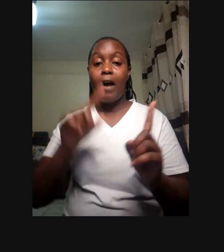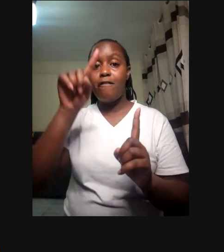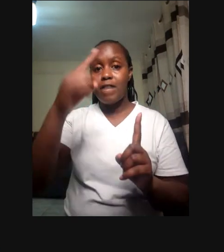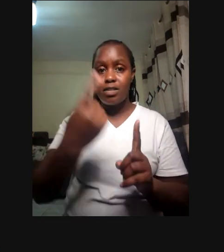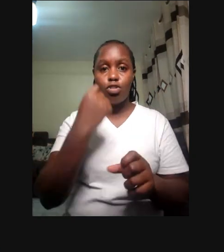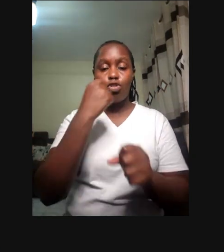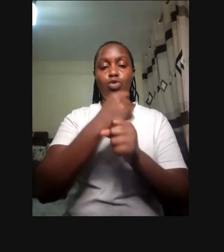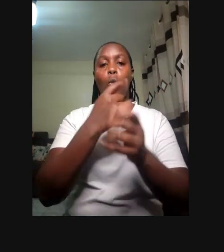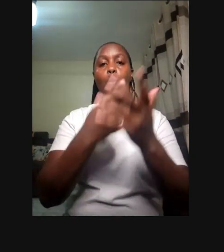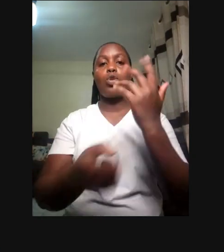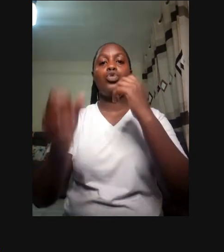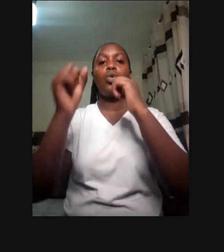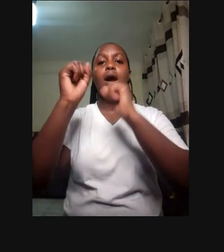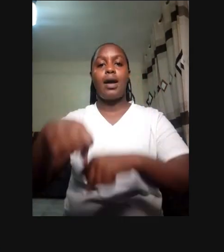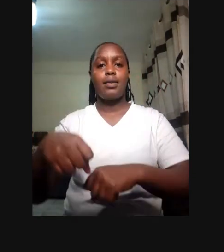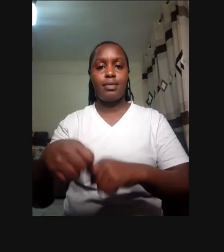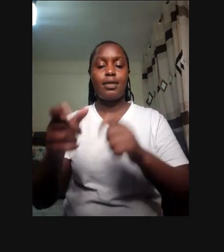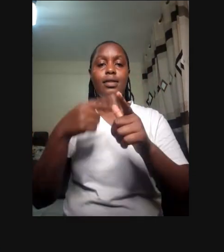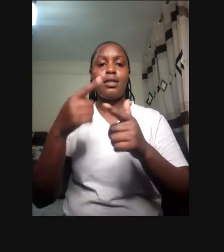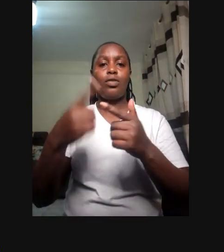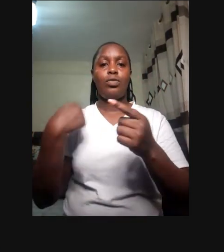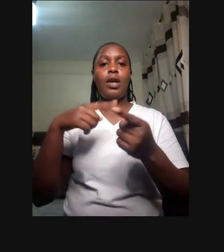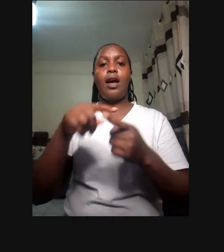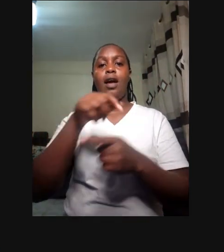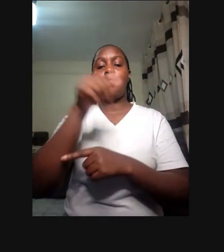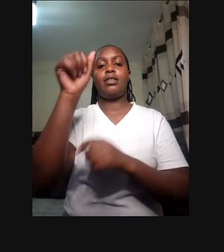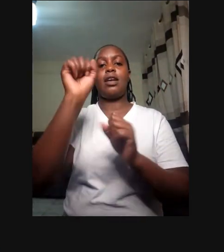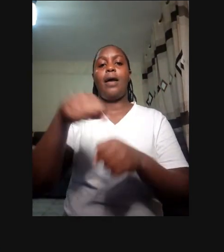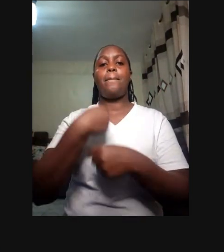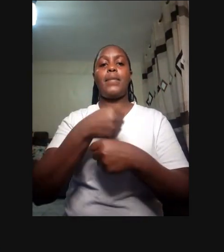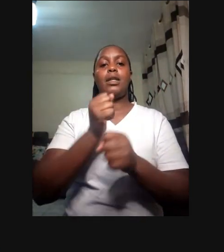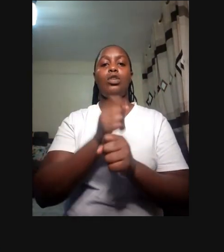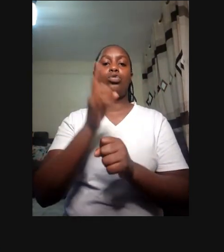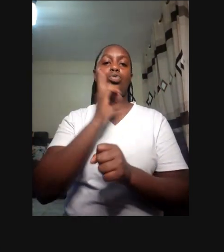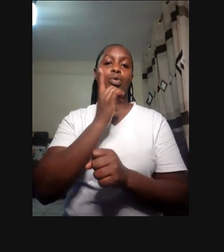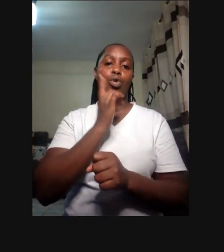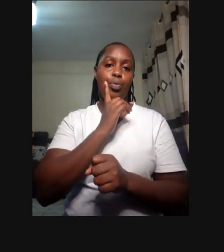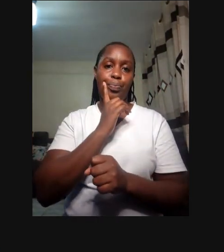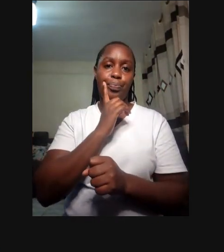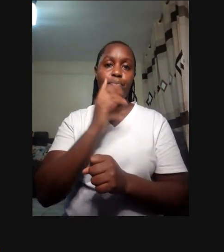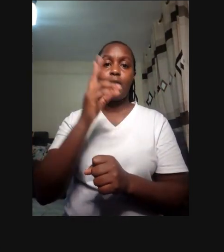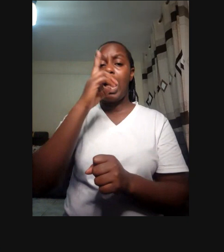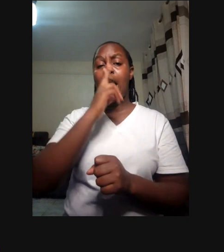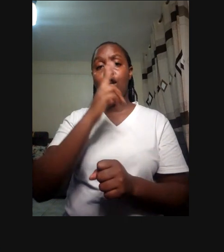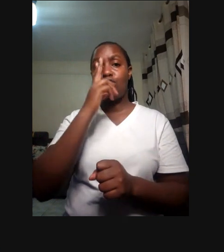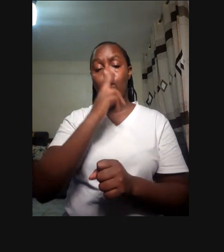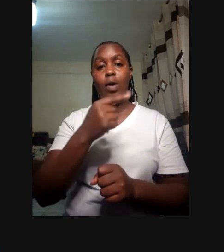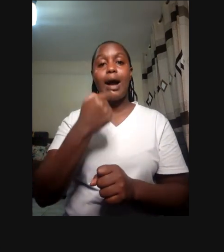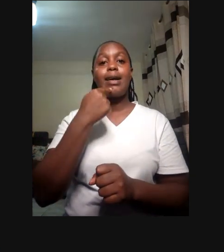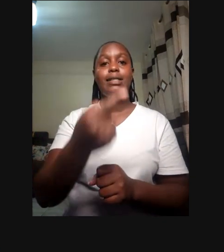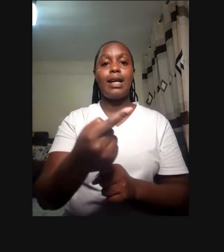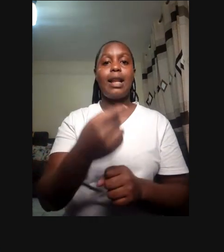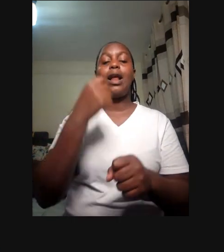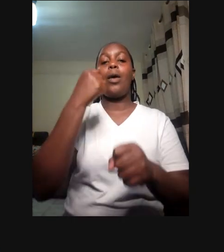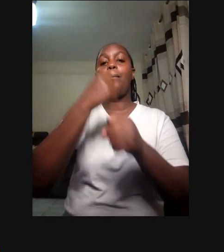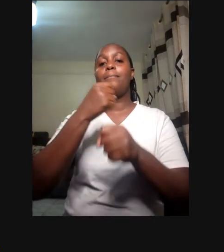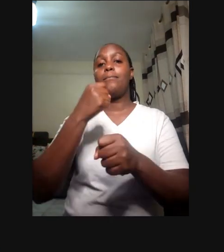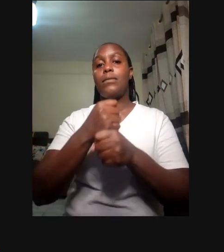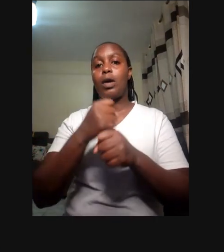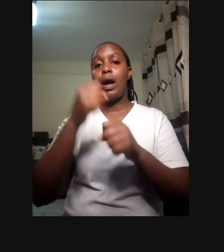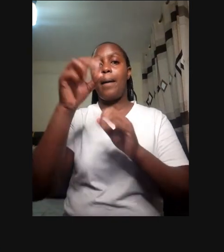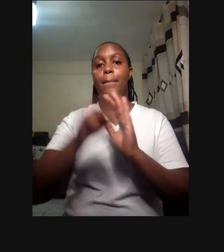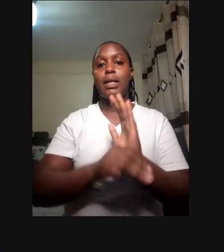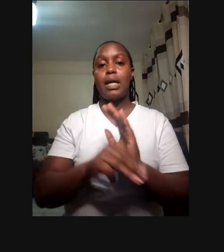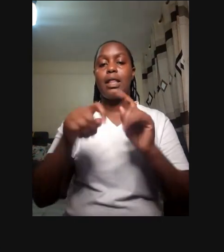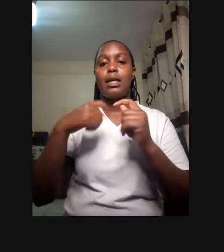today so that you can leave the others to be done tomorrow. A very funny joke that I usually tell my colleagues and my team is that imagine if